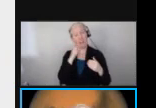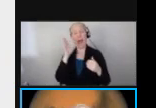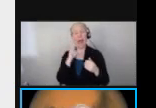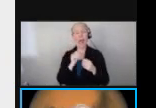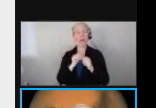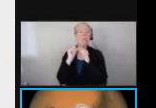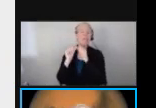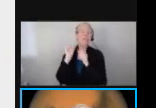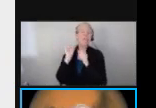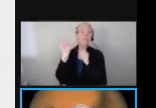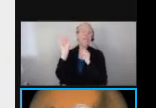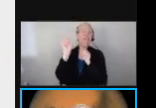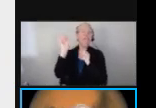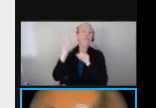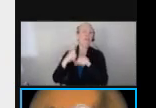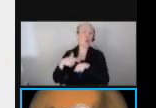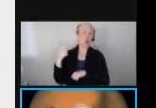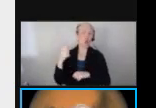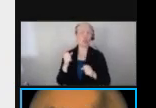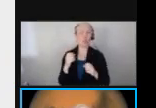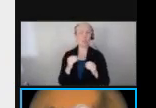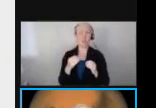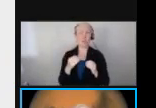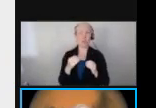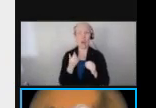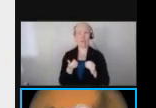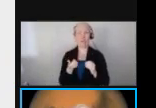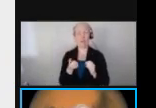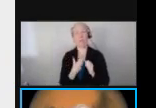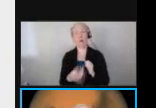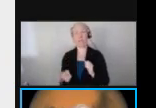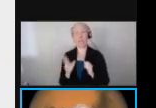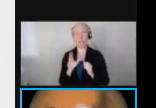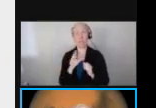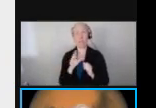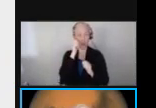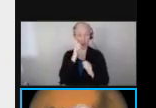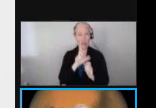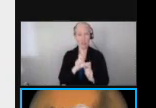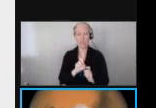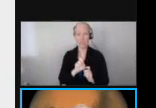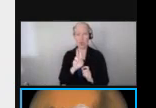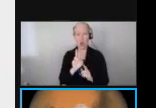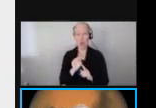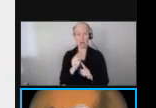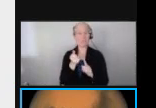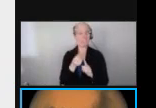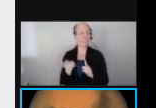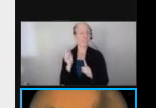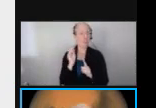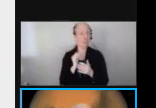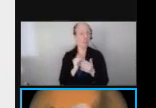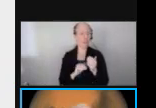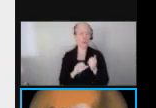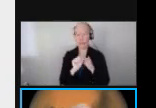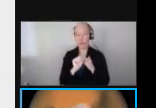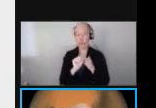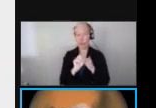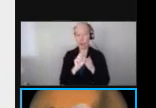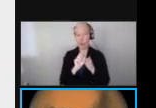have multiple DRMs for lunar that covers most of what we'd talk about in the Artemis